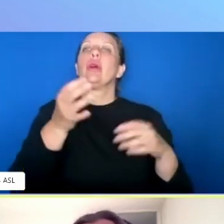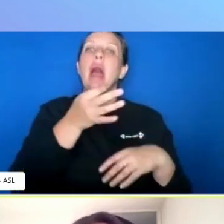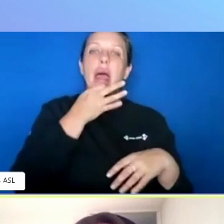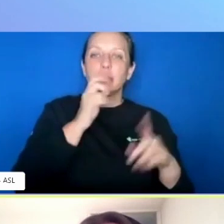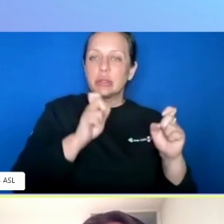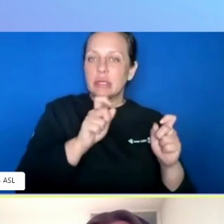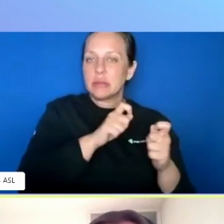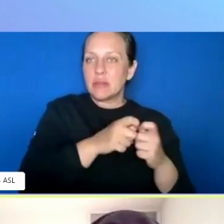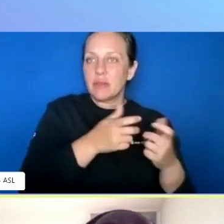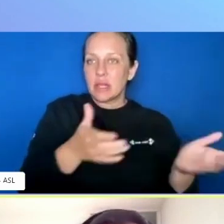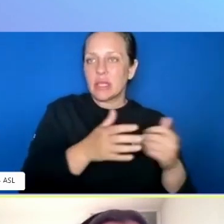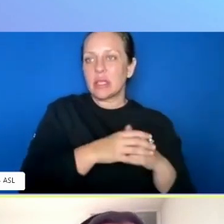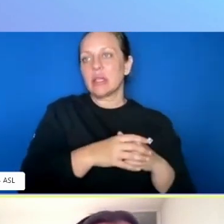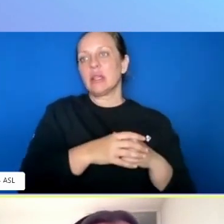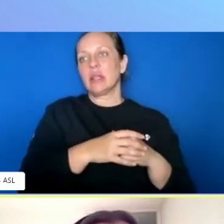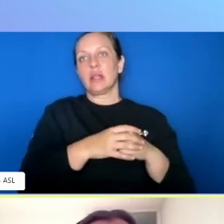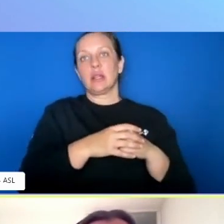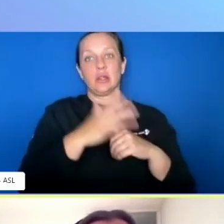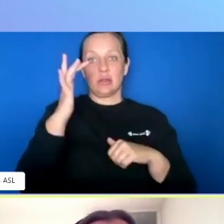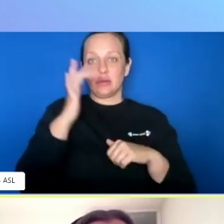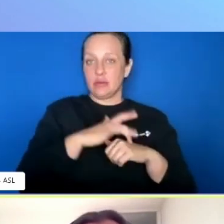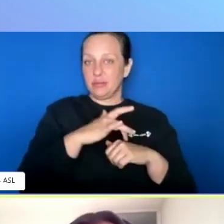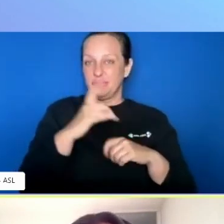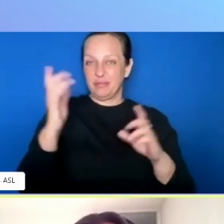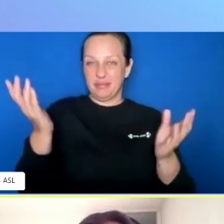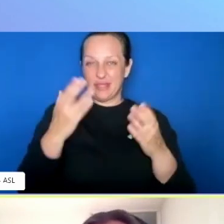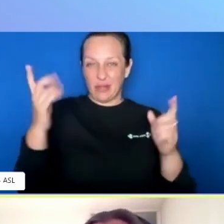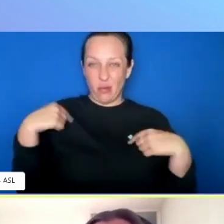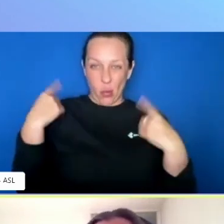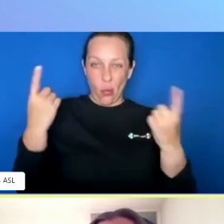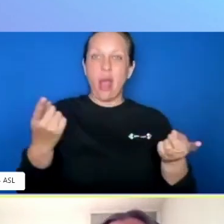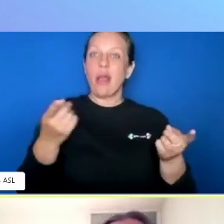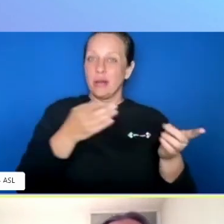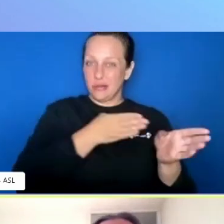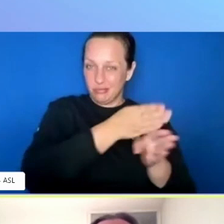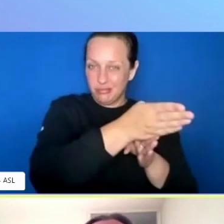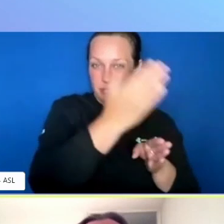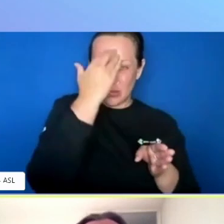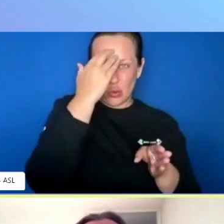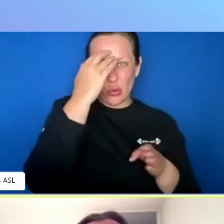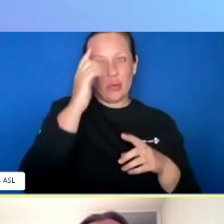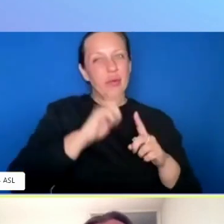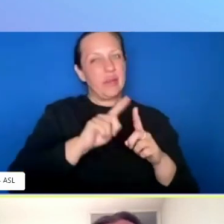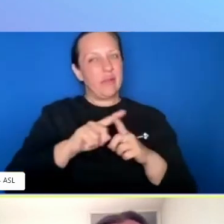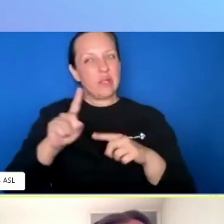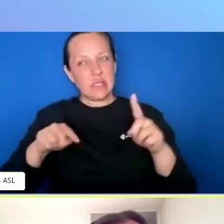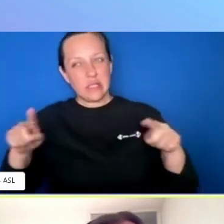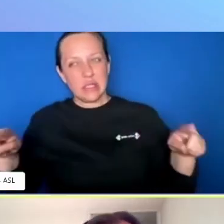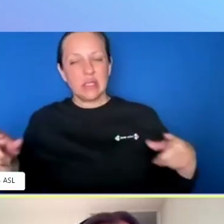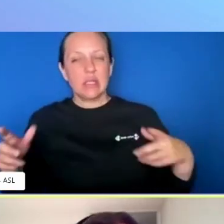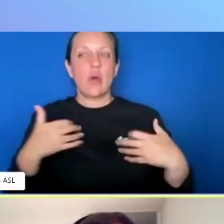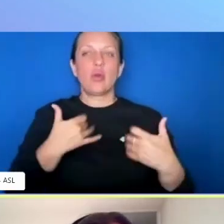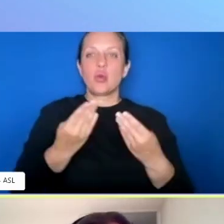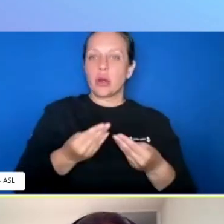things. If you've been in the field for a while, you will have noticed that there are some differences here and there, and we are trying to solve